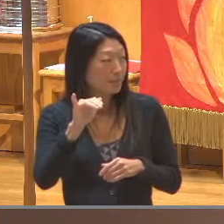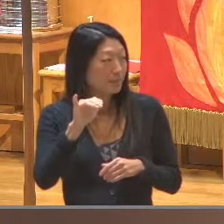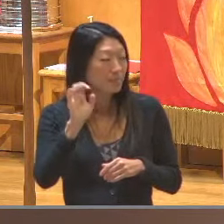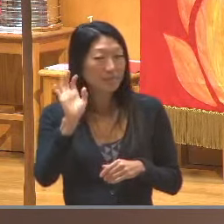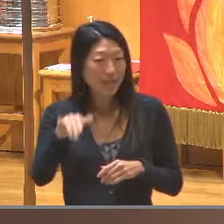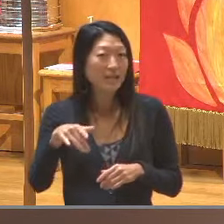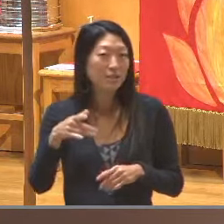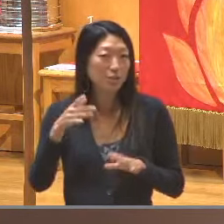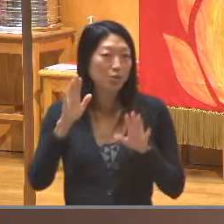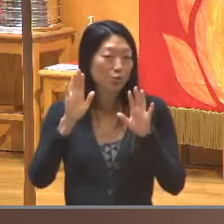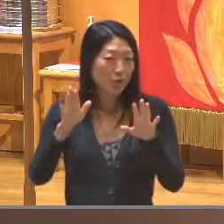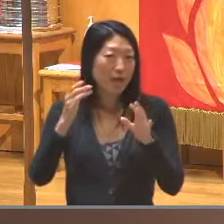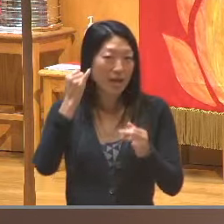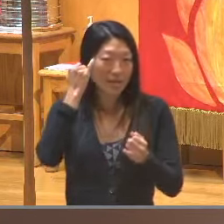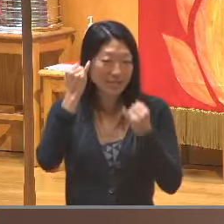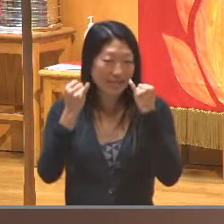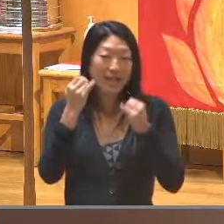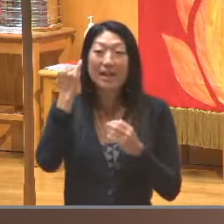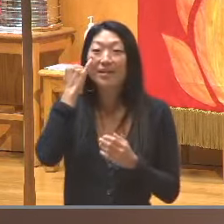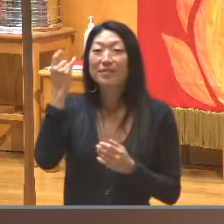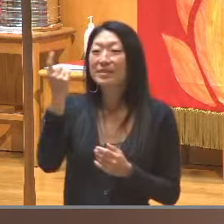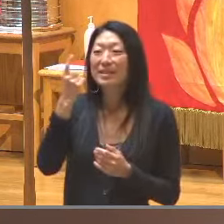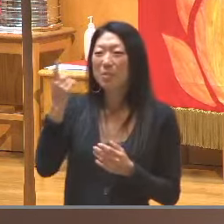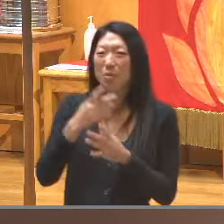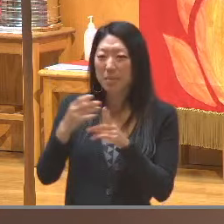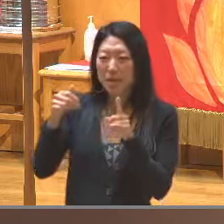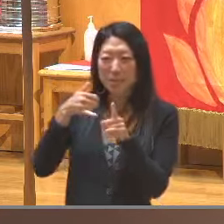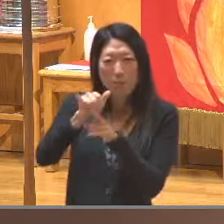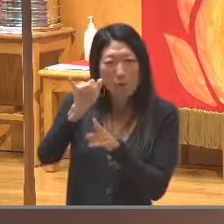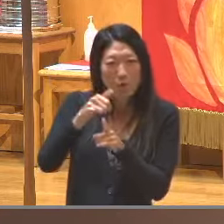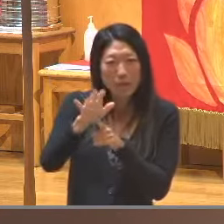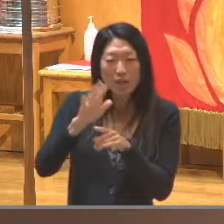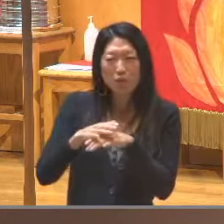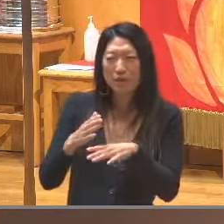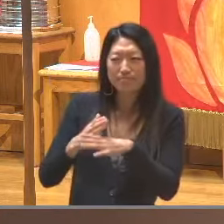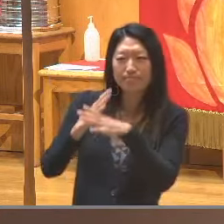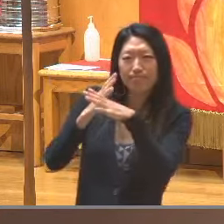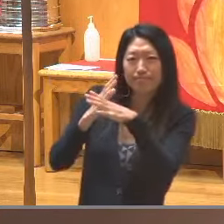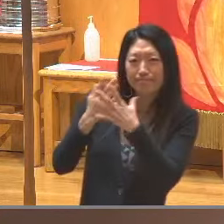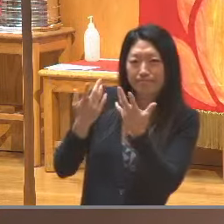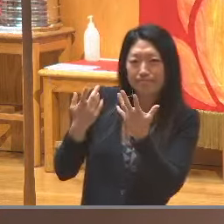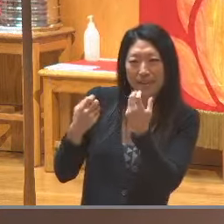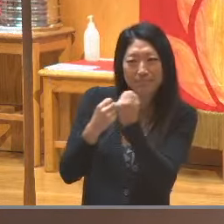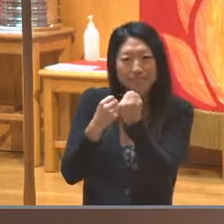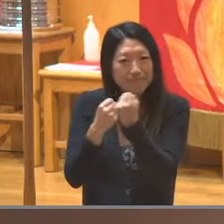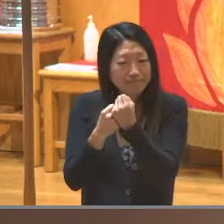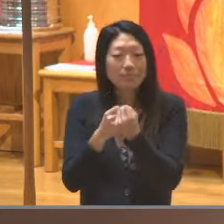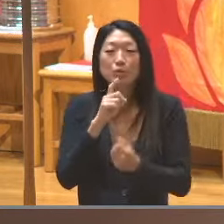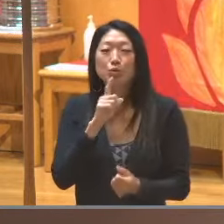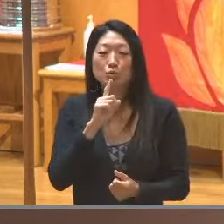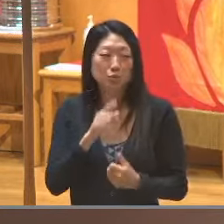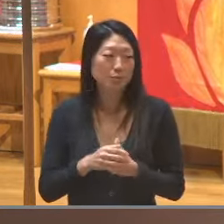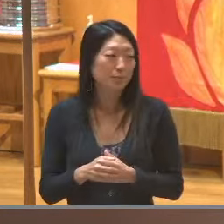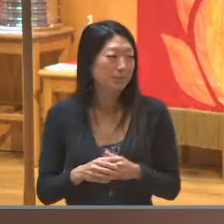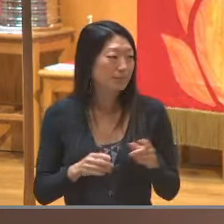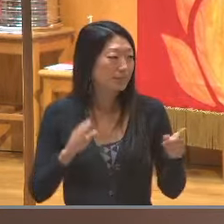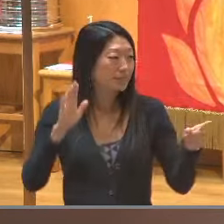That's a great idea. You can, if somebody is being bullied, you can step in so that they're not bullied anymore. Absolutely. Yeah.